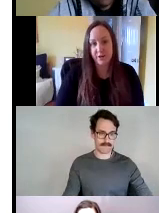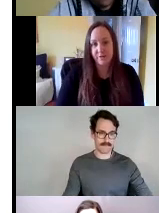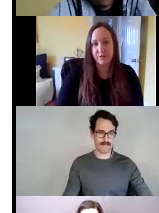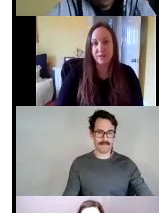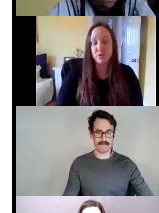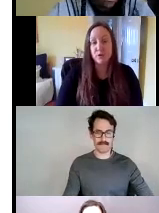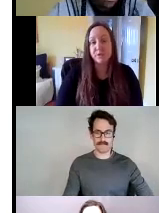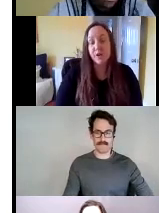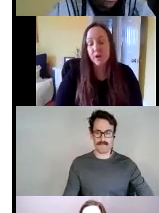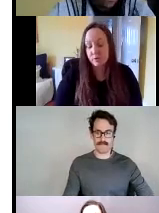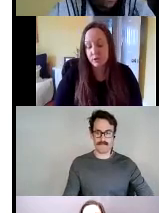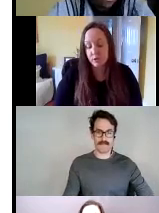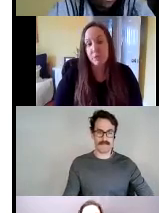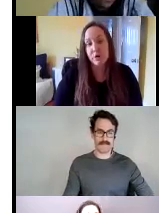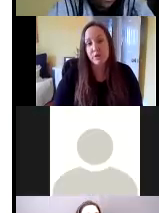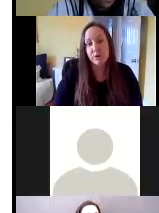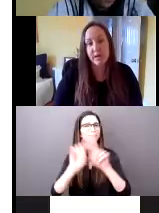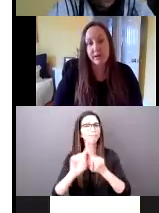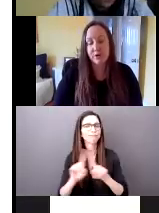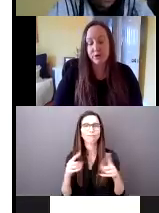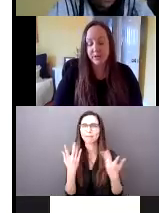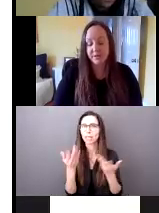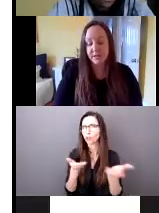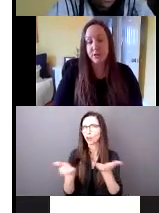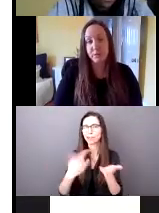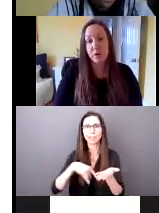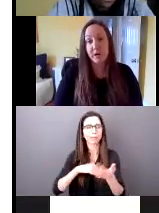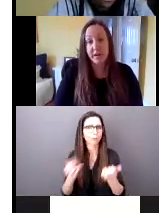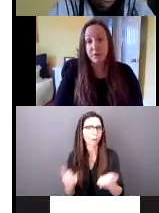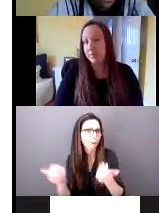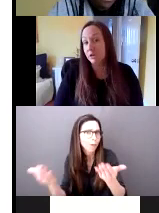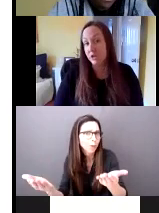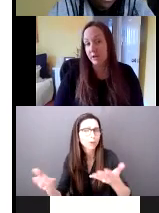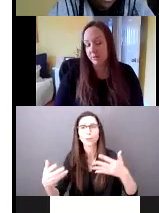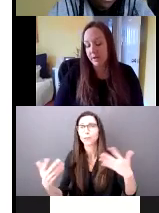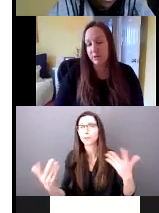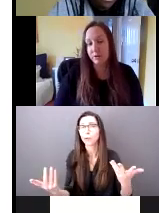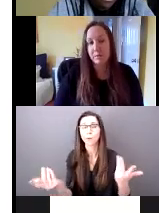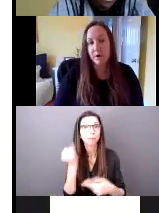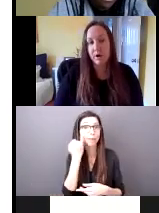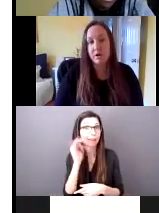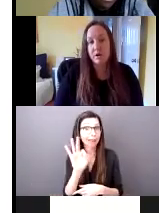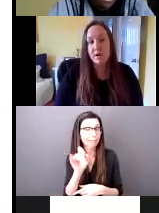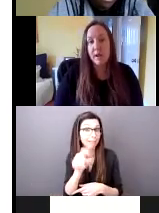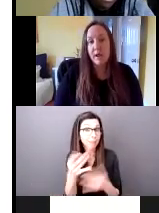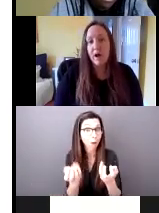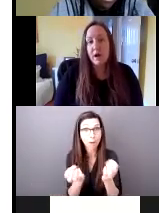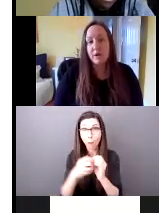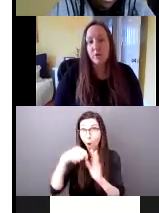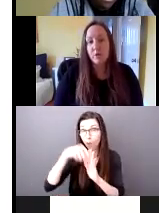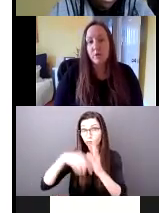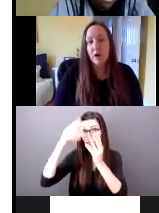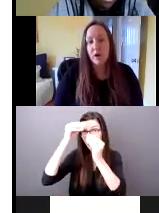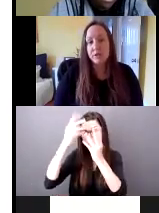for caregivers. And of course, there's a lot more. So again, if you're interested in knowing more, connect with me or check out that other webinar.